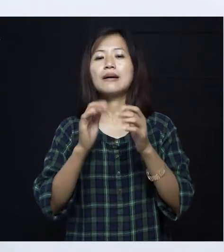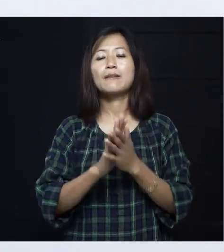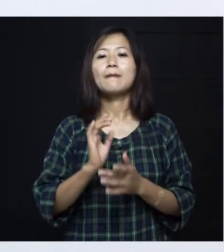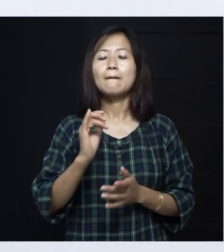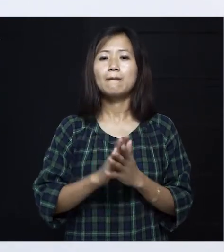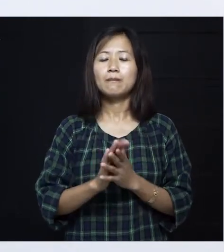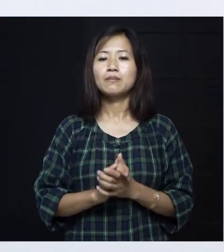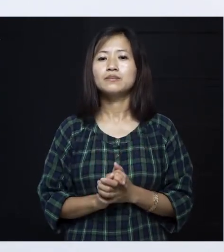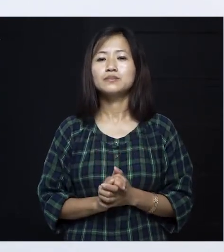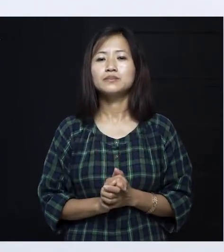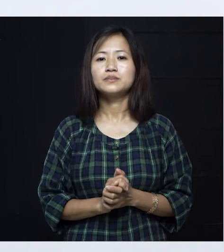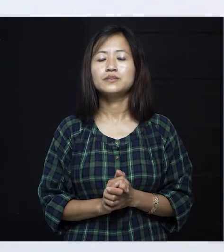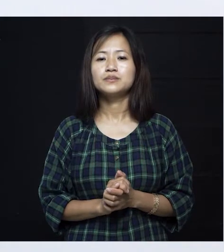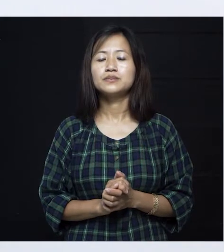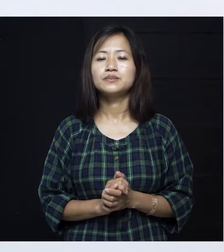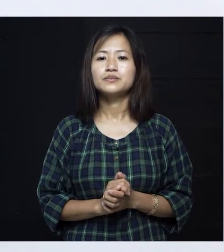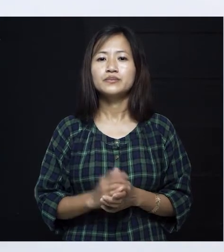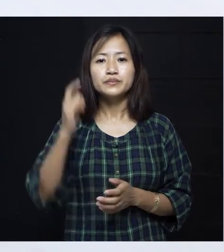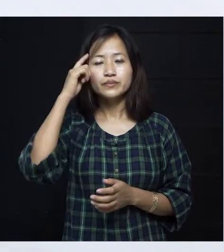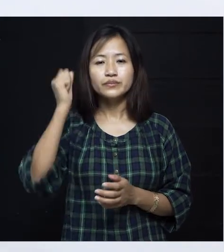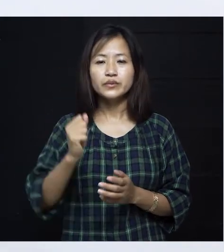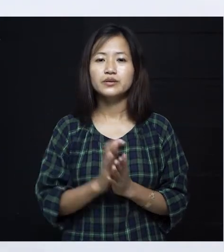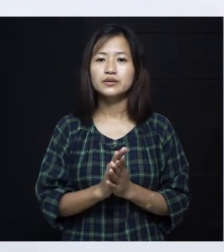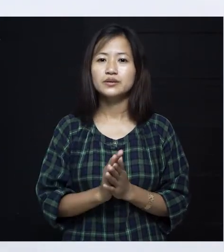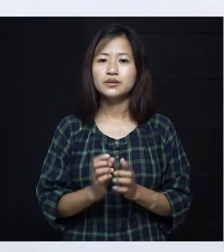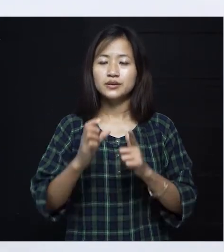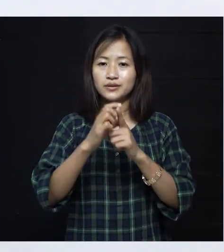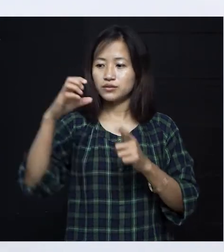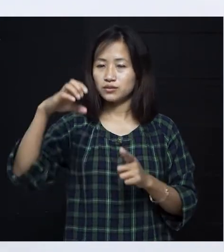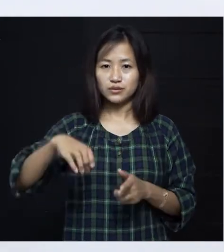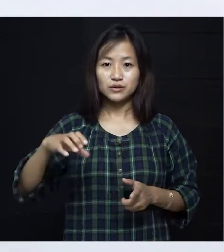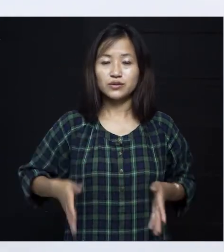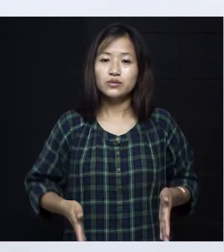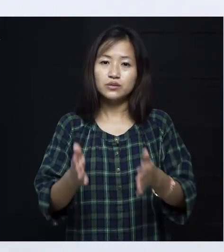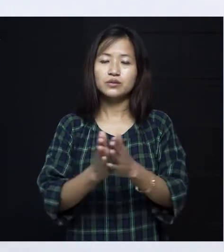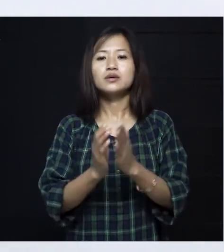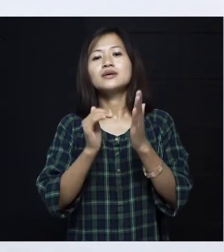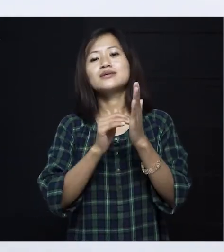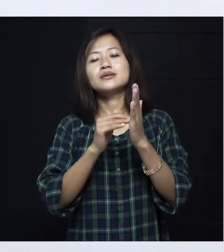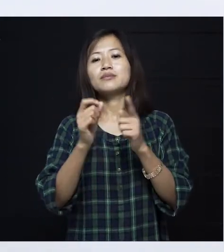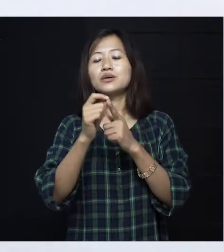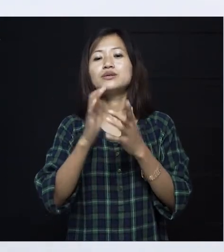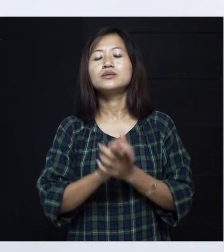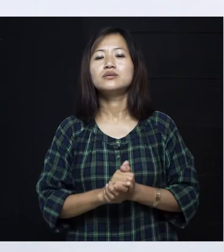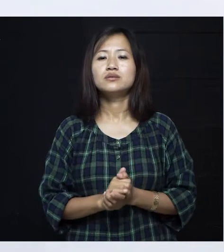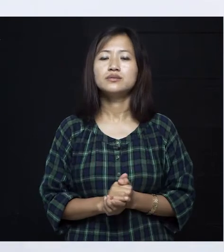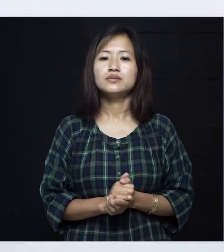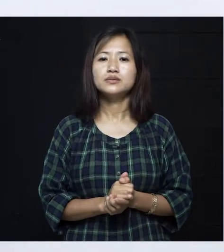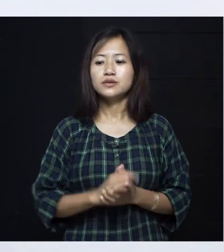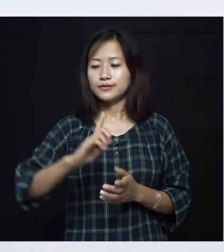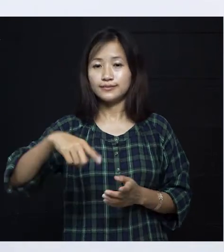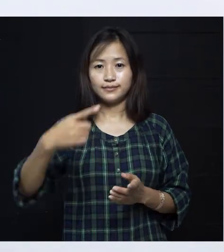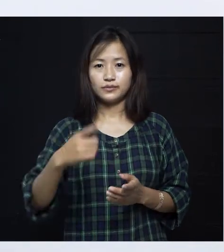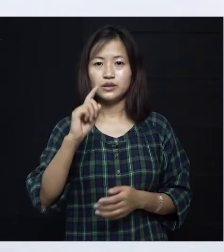I'm sure you still remember. Okay, so district roads, they are maintained by the Zilla Parishad. Okay, then the